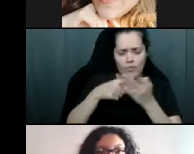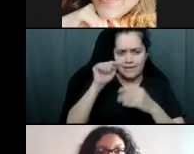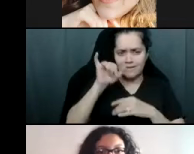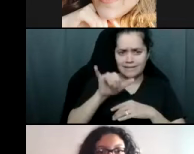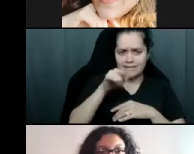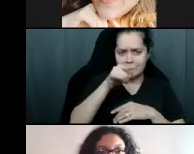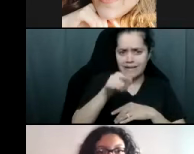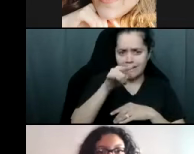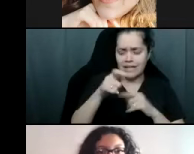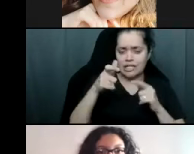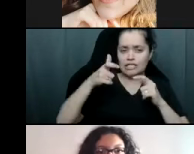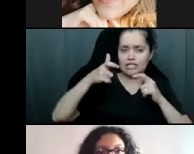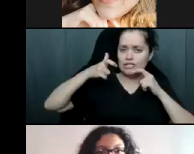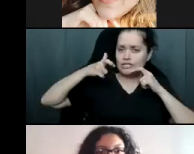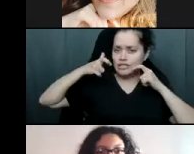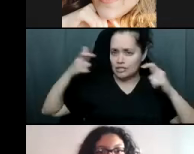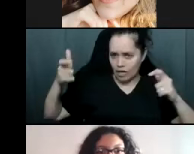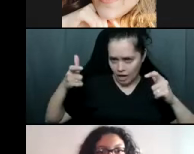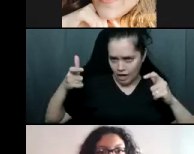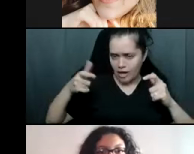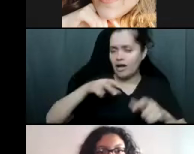That is a huge toad.